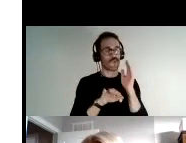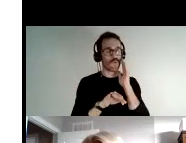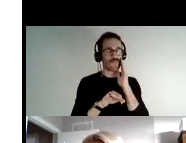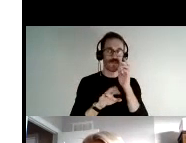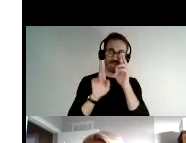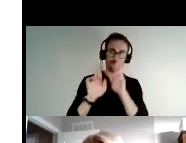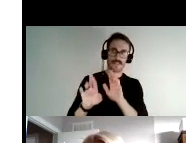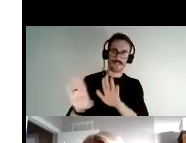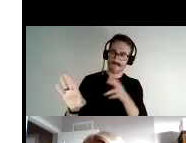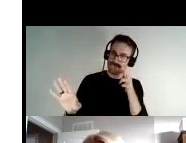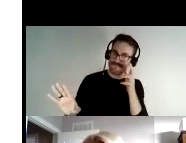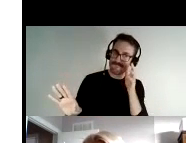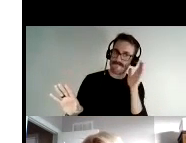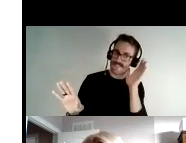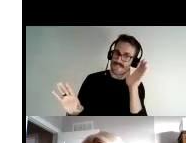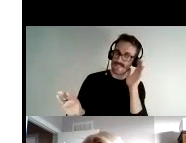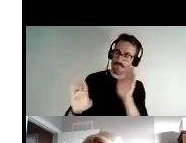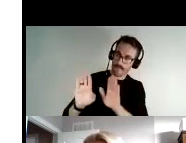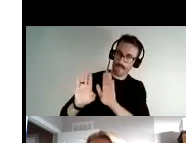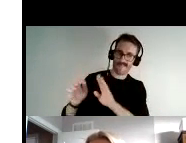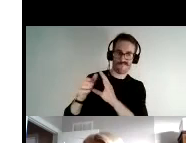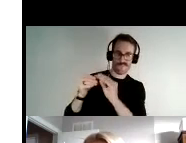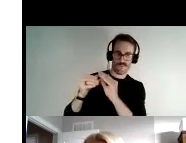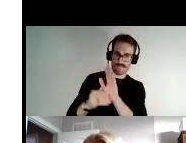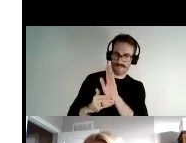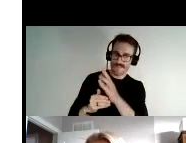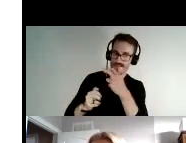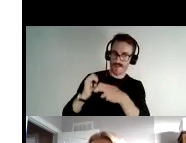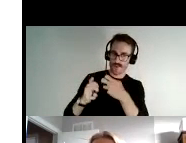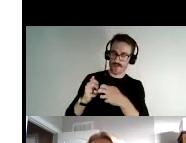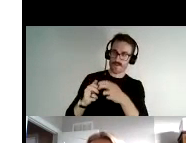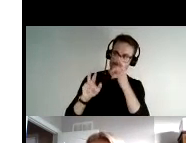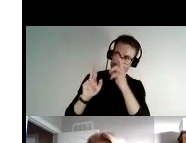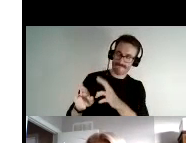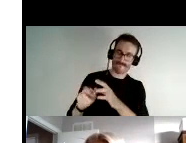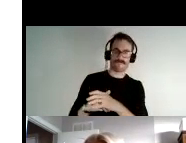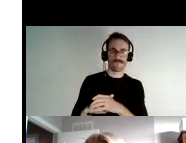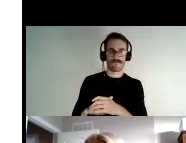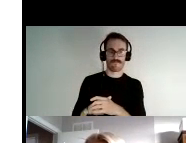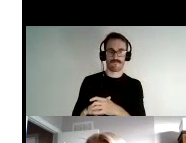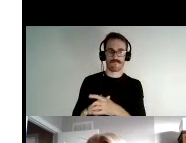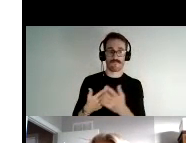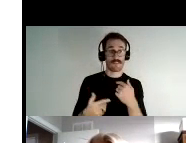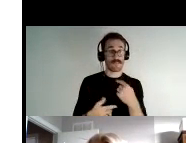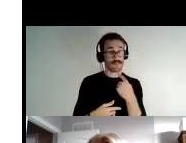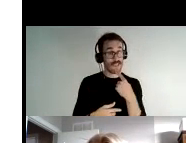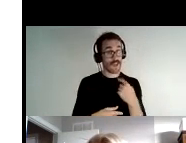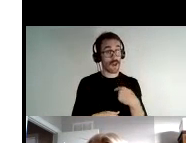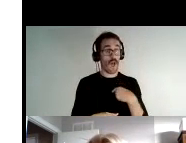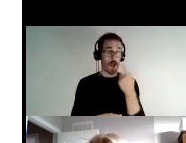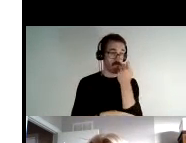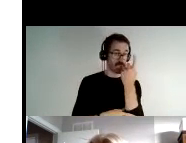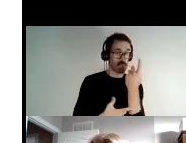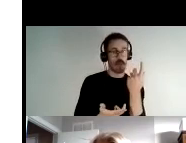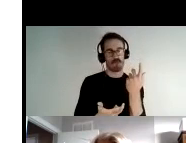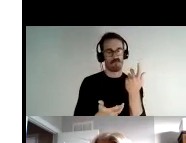really listen and be, compassionate and caring what they're going through, but maybe saying I understand may not be the proper terminology